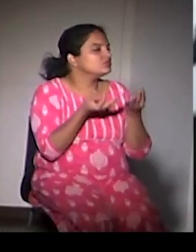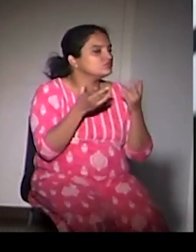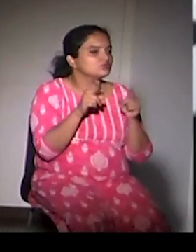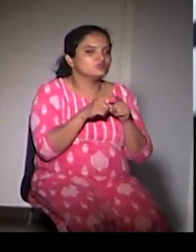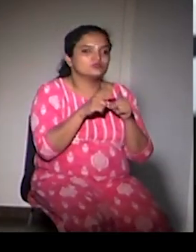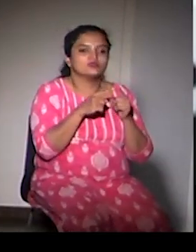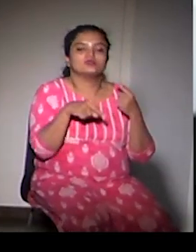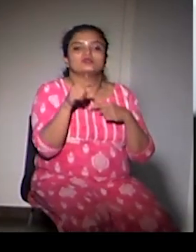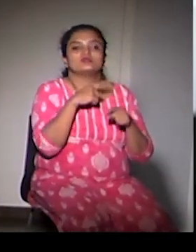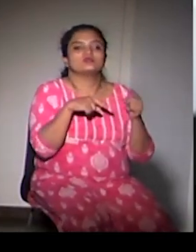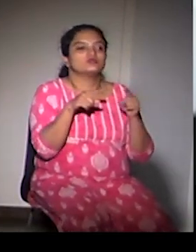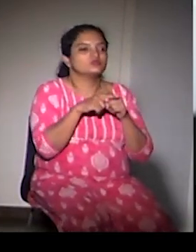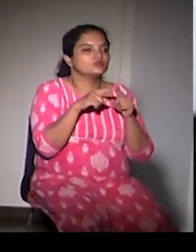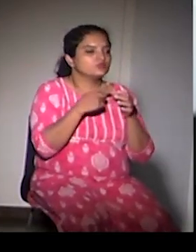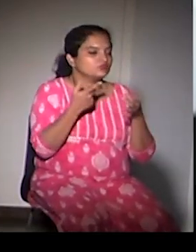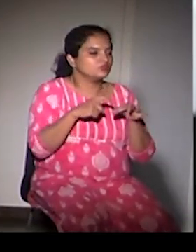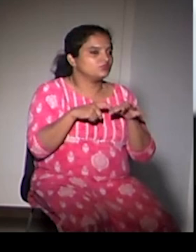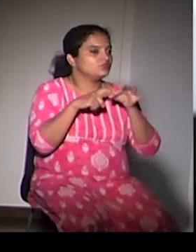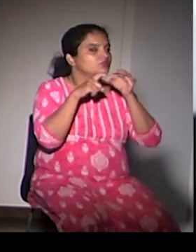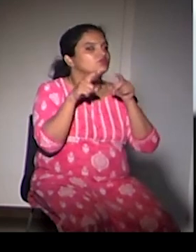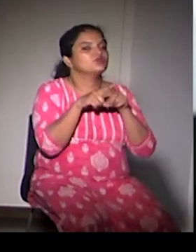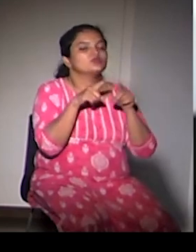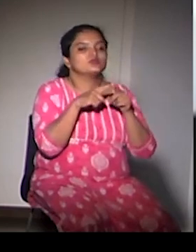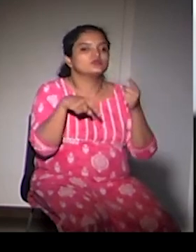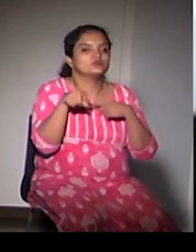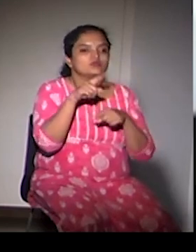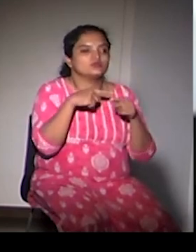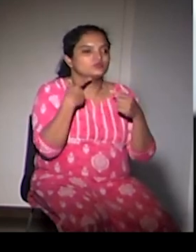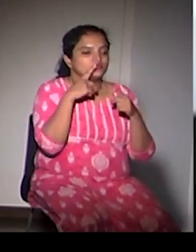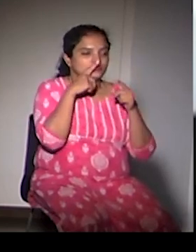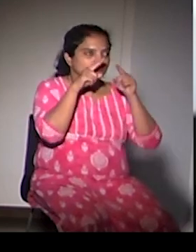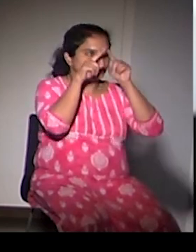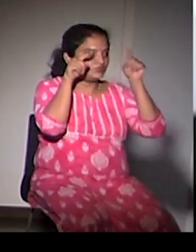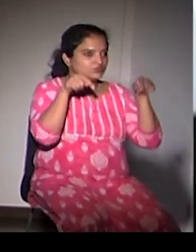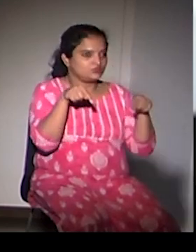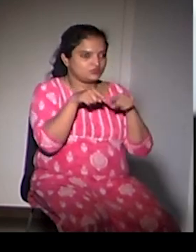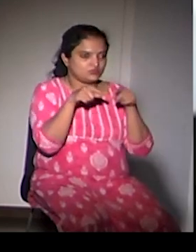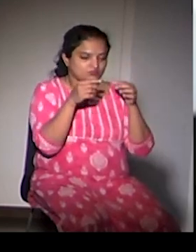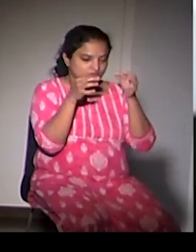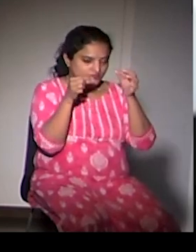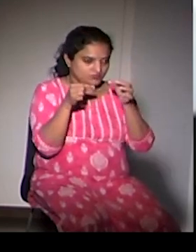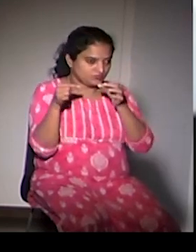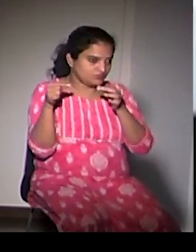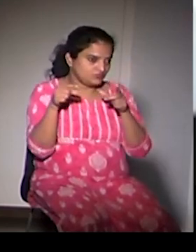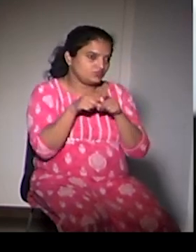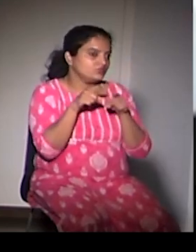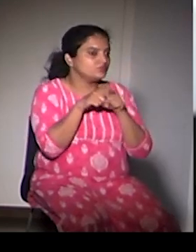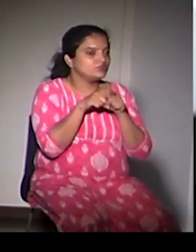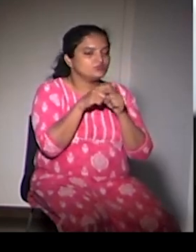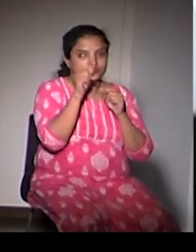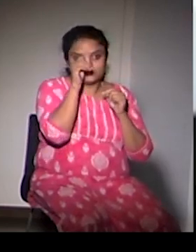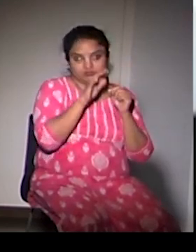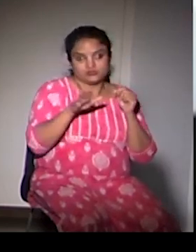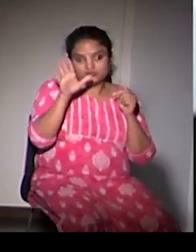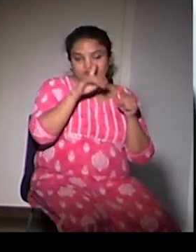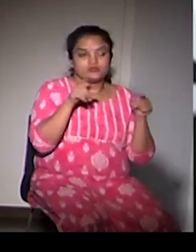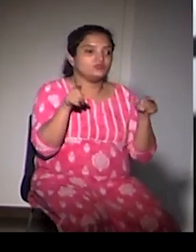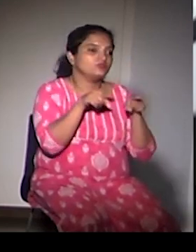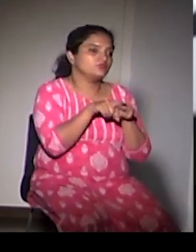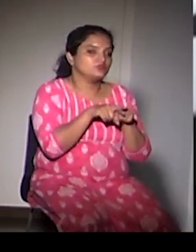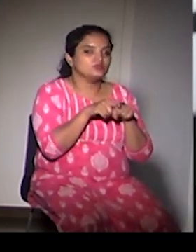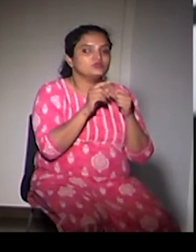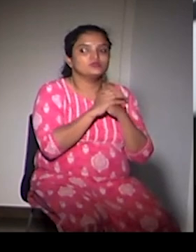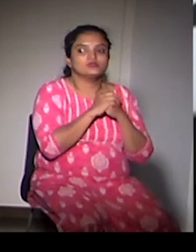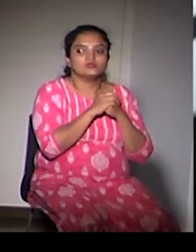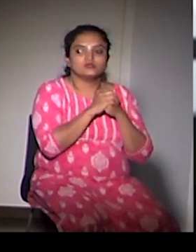the finest quality underglaze painted tiles you'll see anywhere in India. You can see the